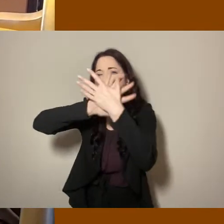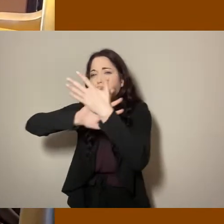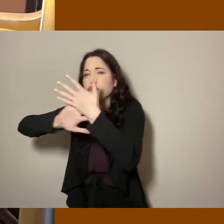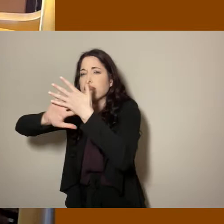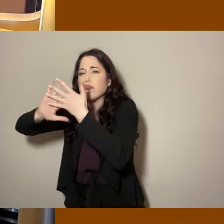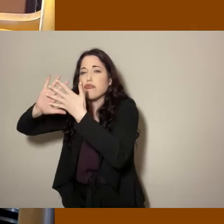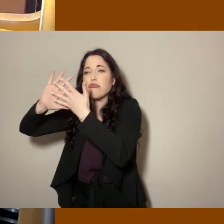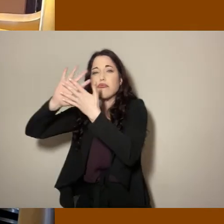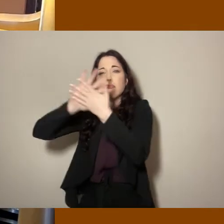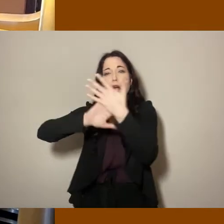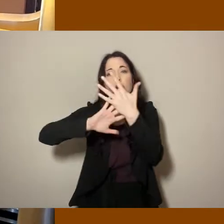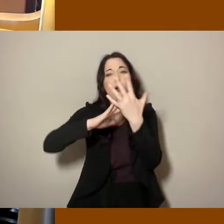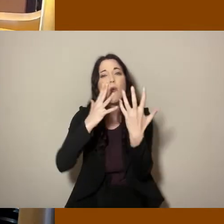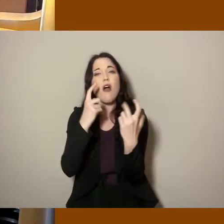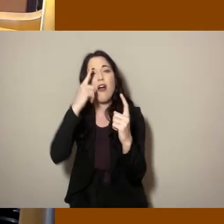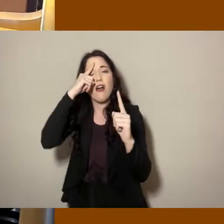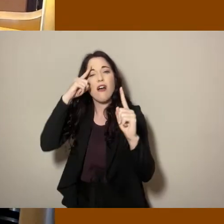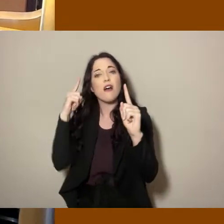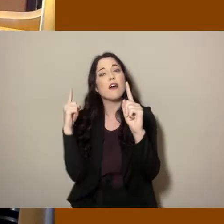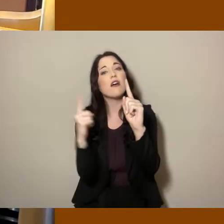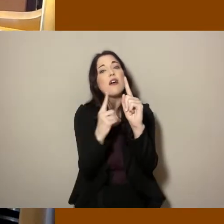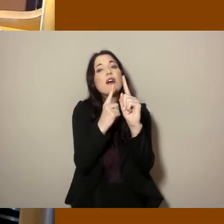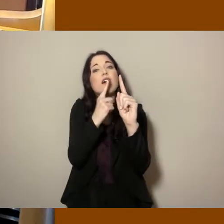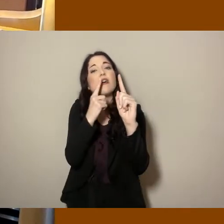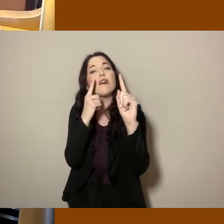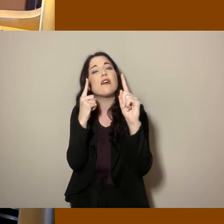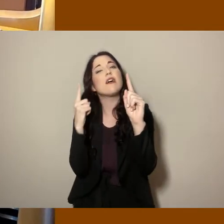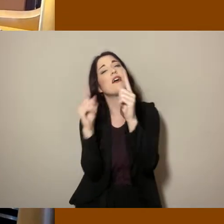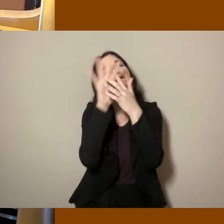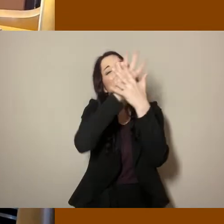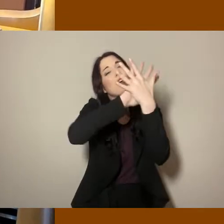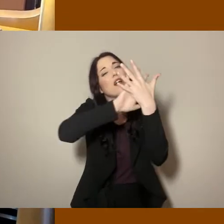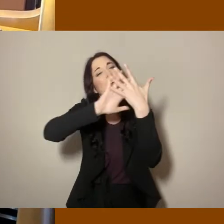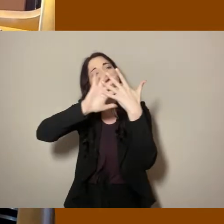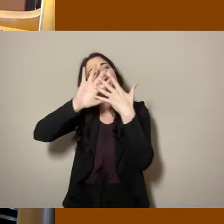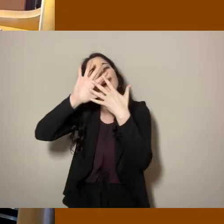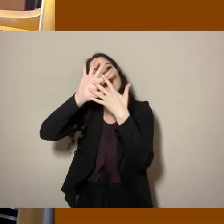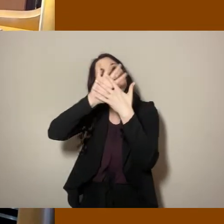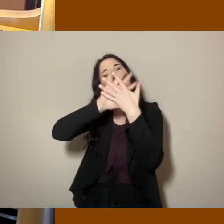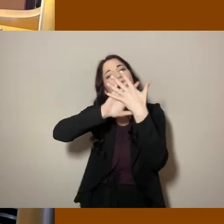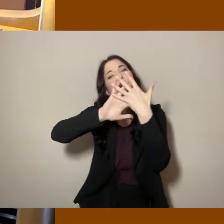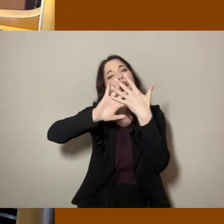fantasy that blinded me